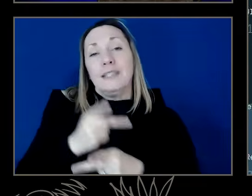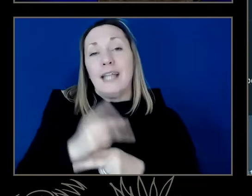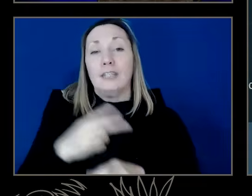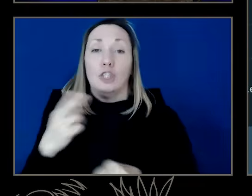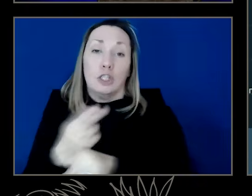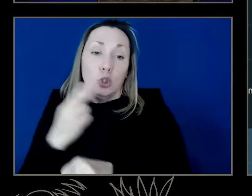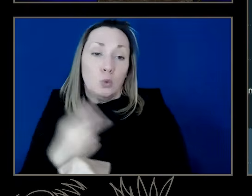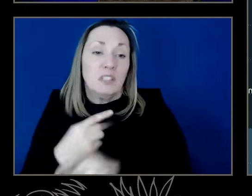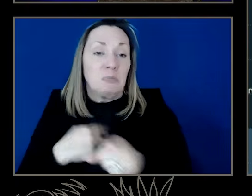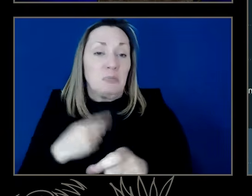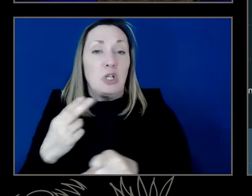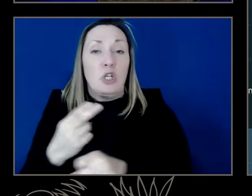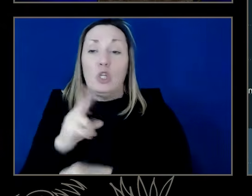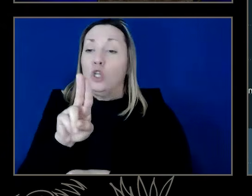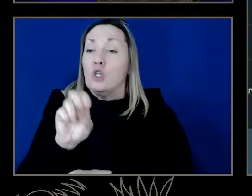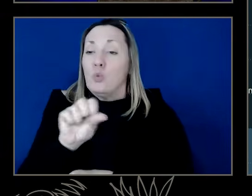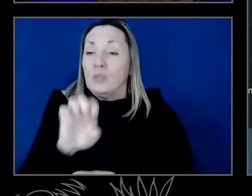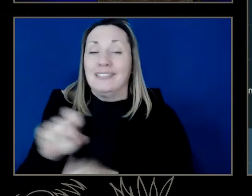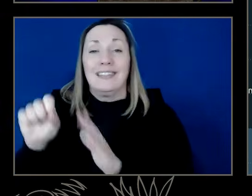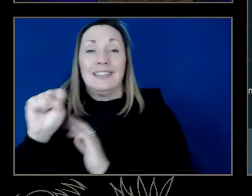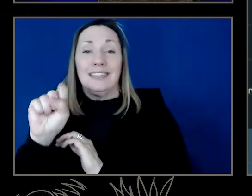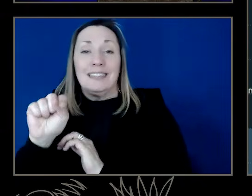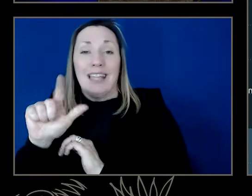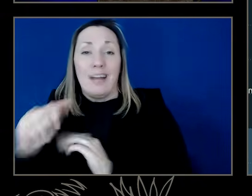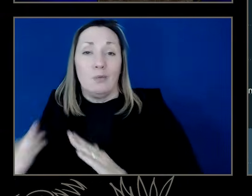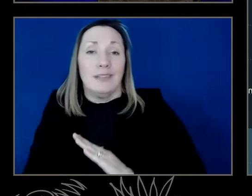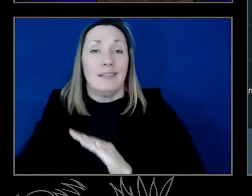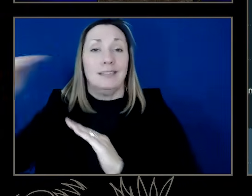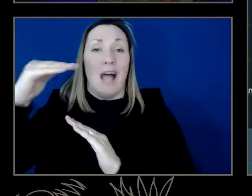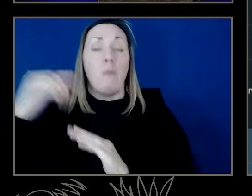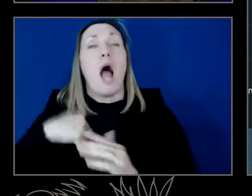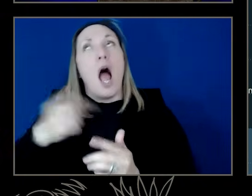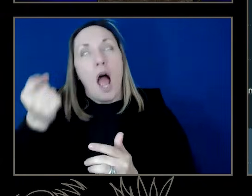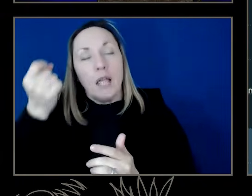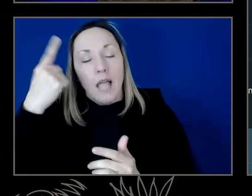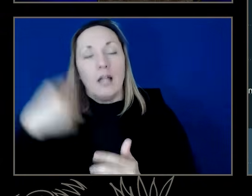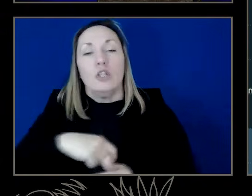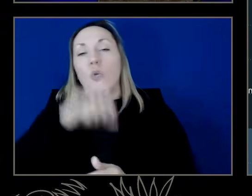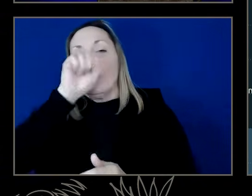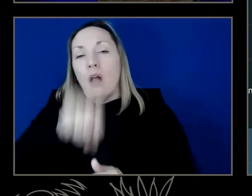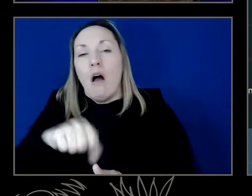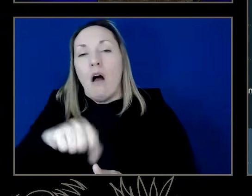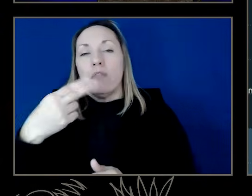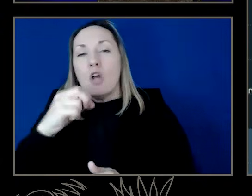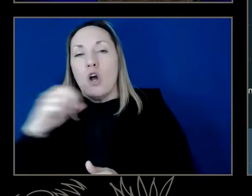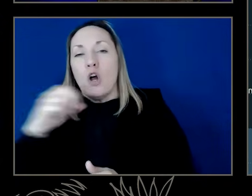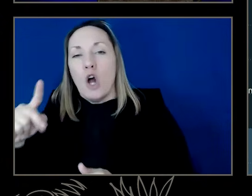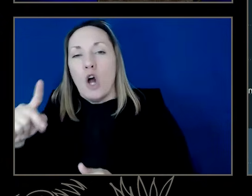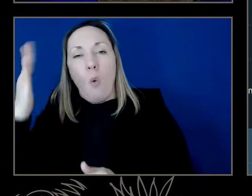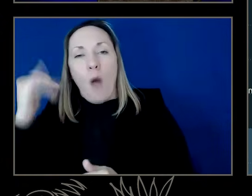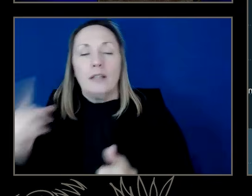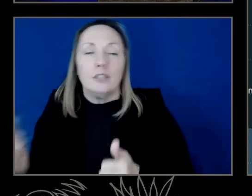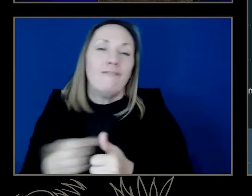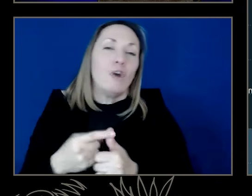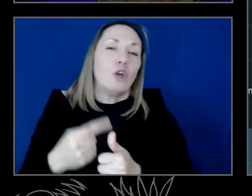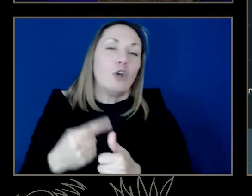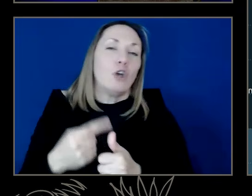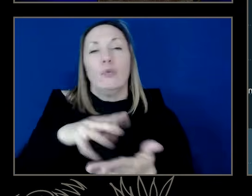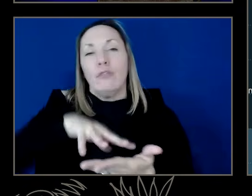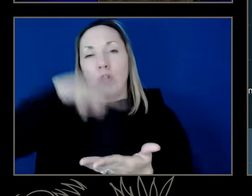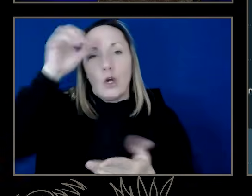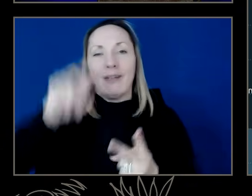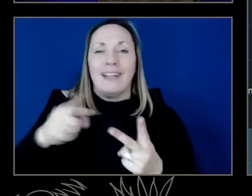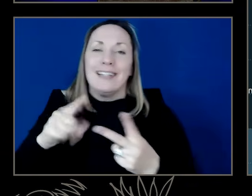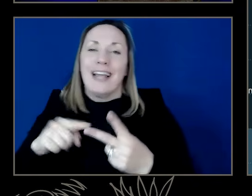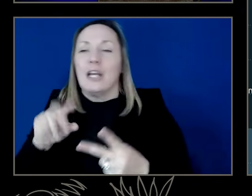usage, useStates was at the very top. I get it. You love this hook. It's the very first one you learn. The second one is probably